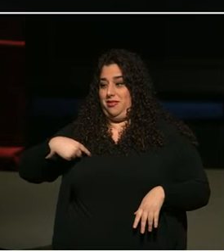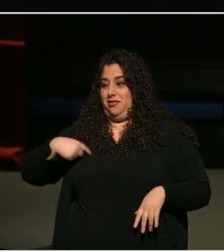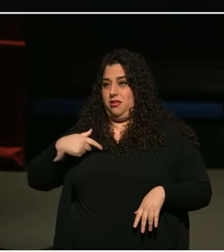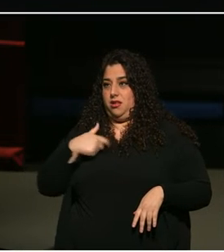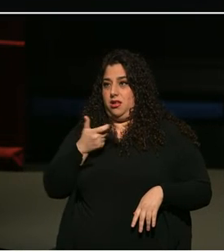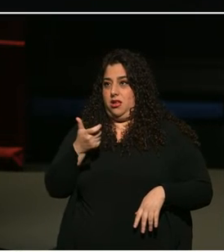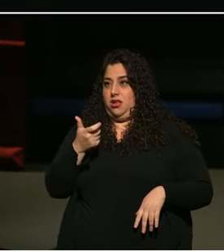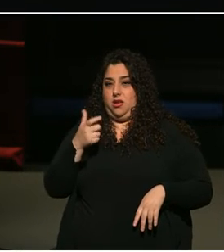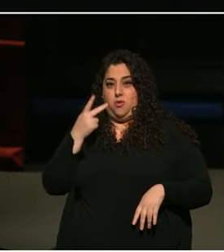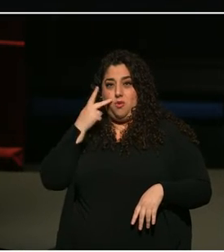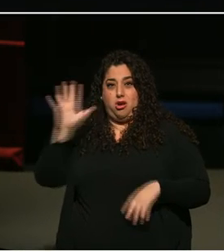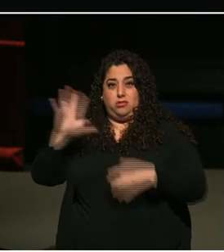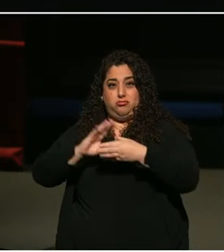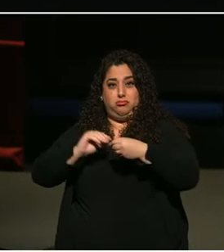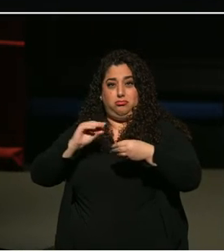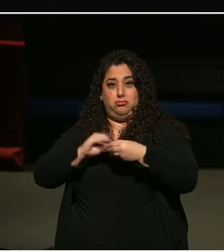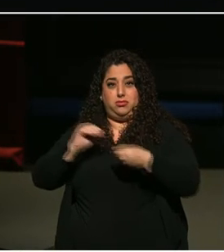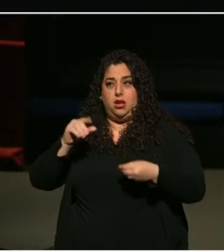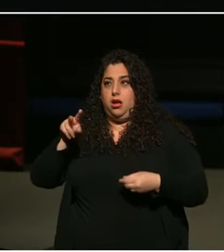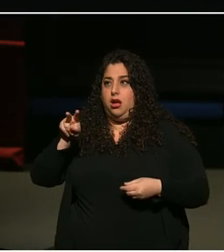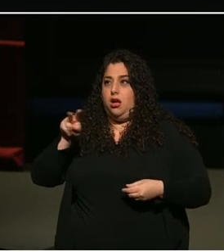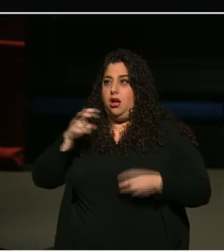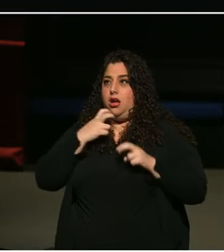I was like, you know what?